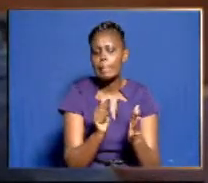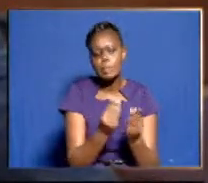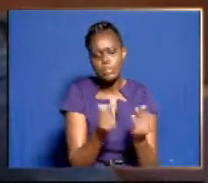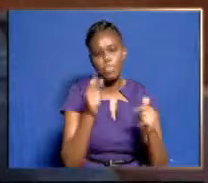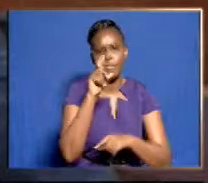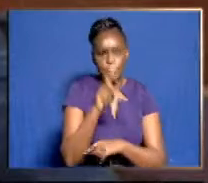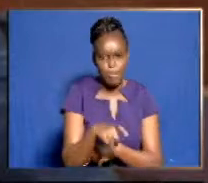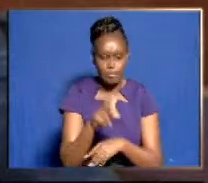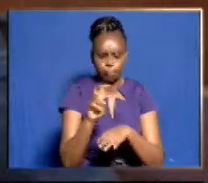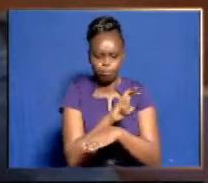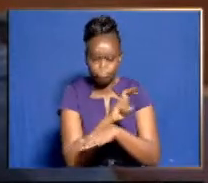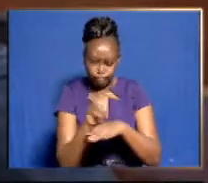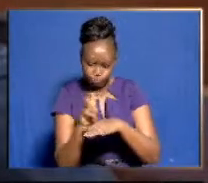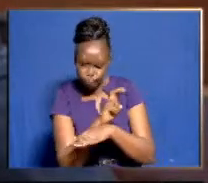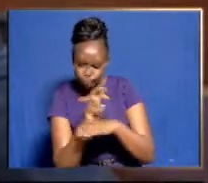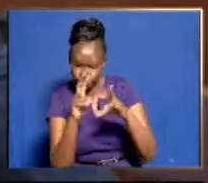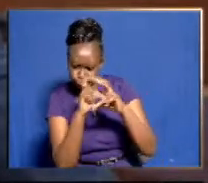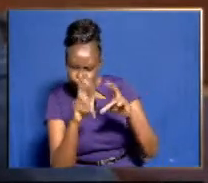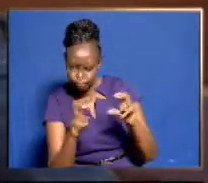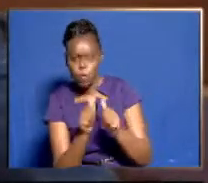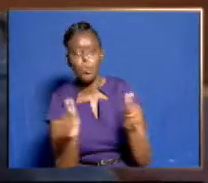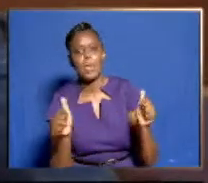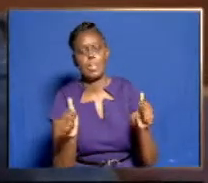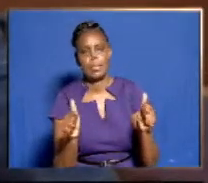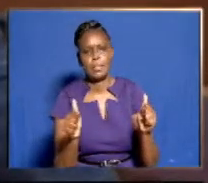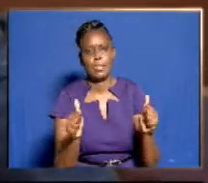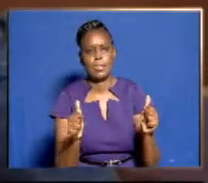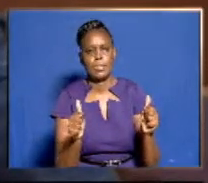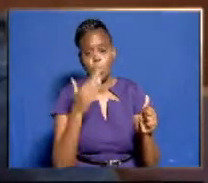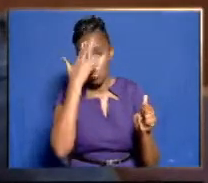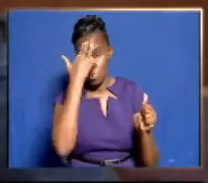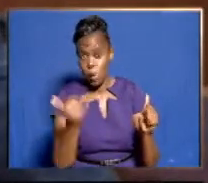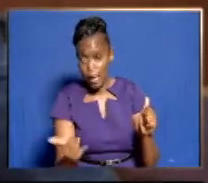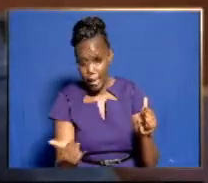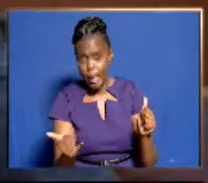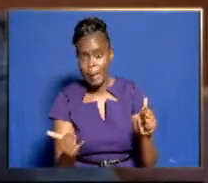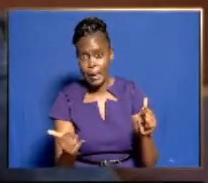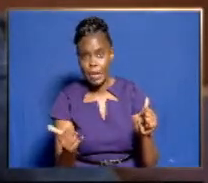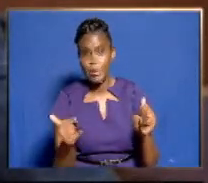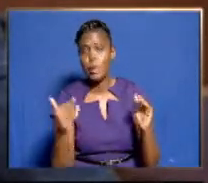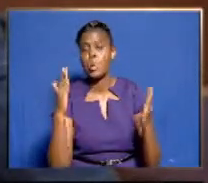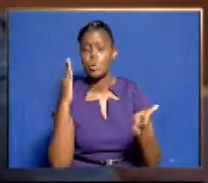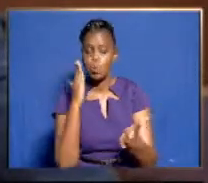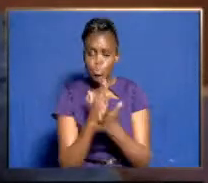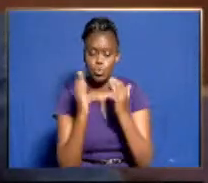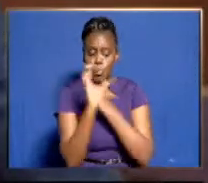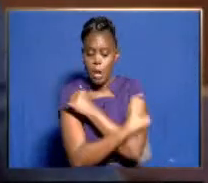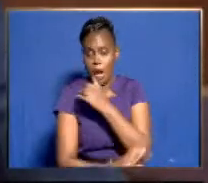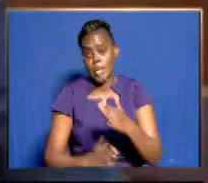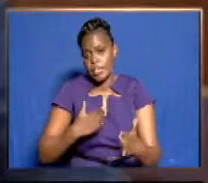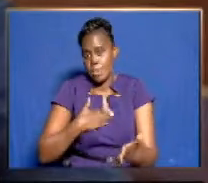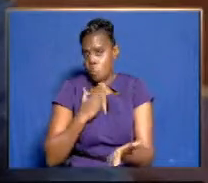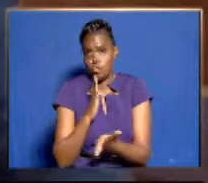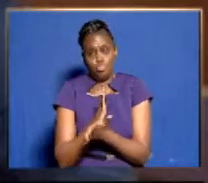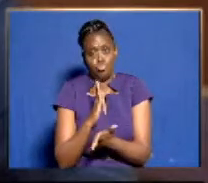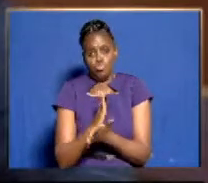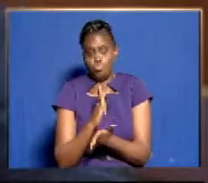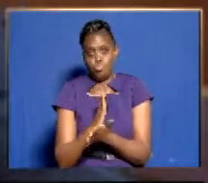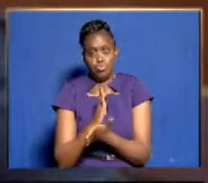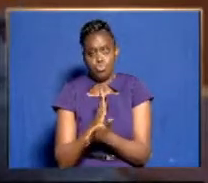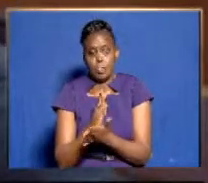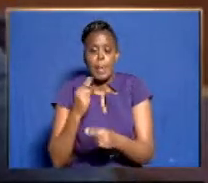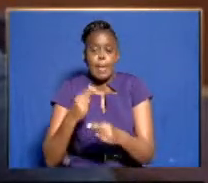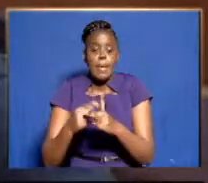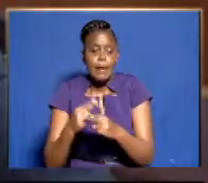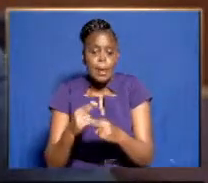or to be monitored keenly, Honorable Speaker, because it is a fact in this country, what we call